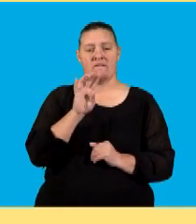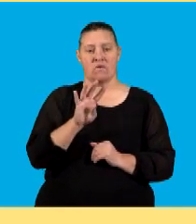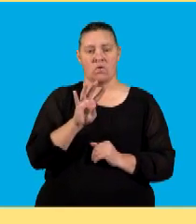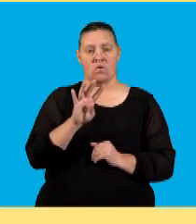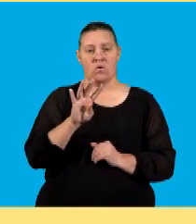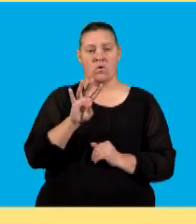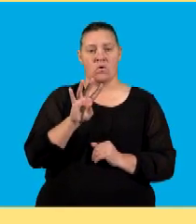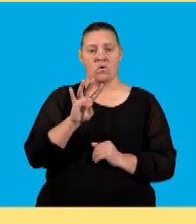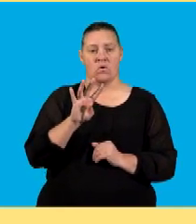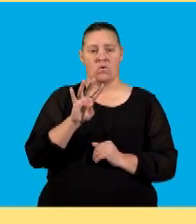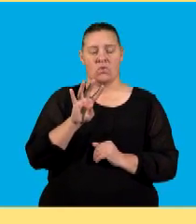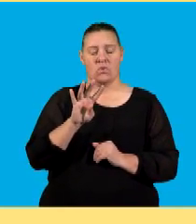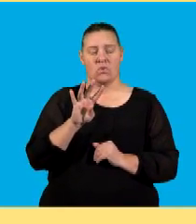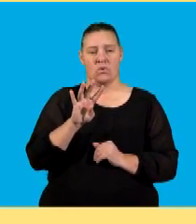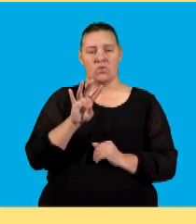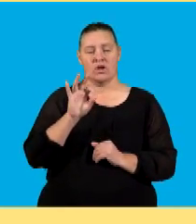14,375.